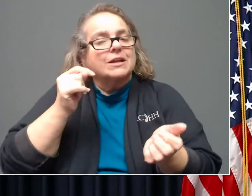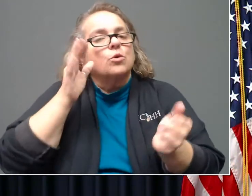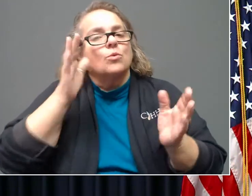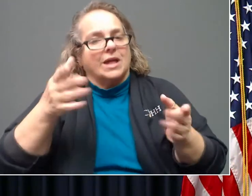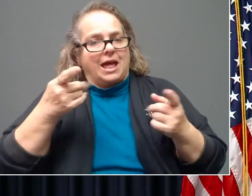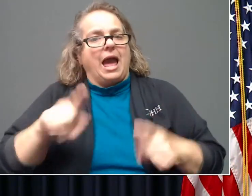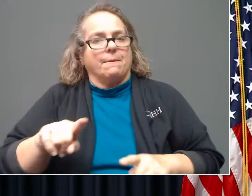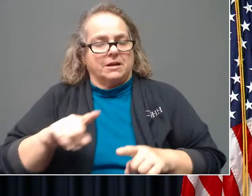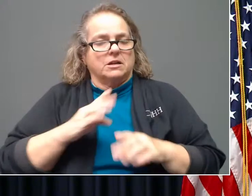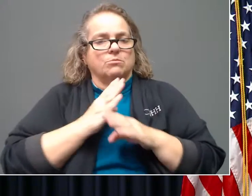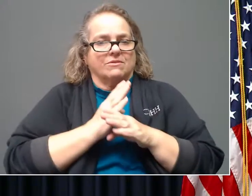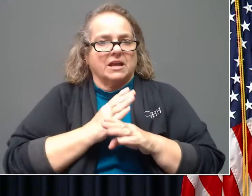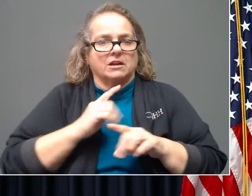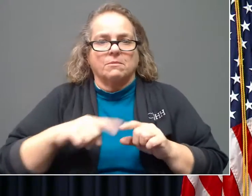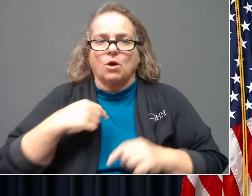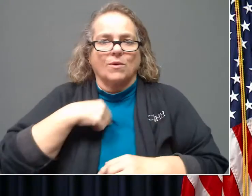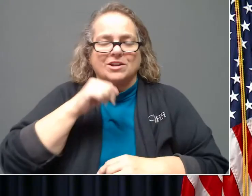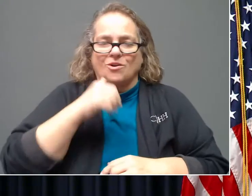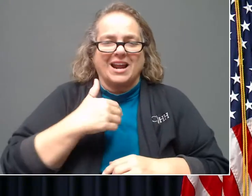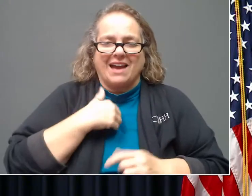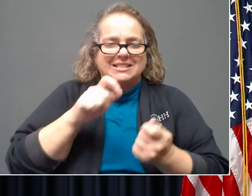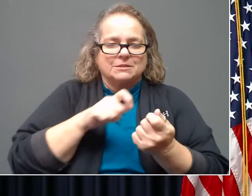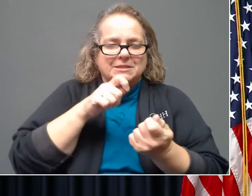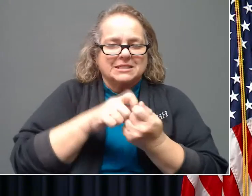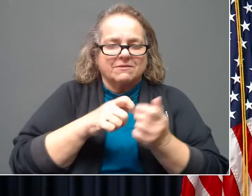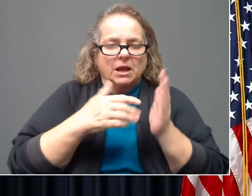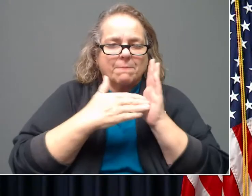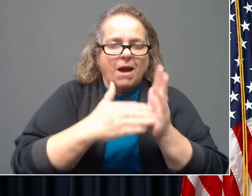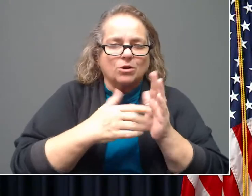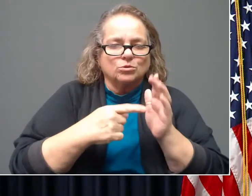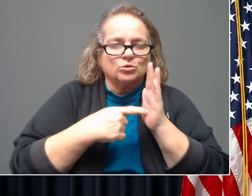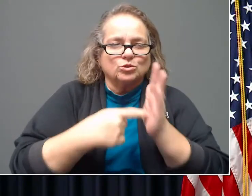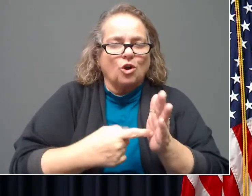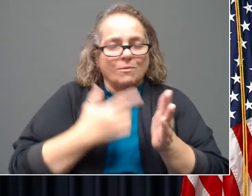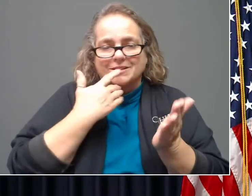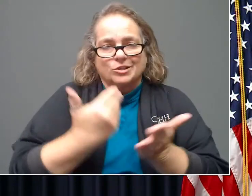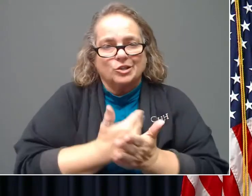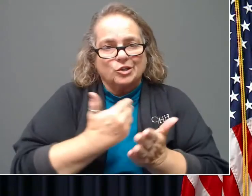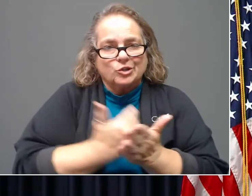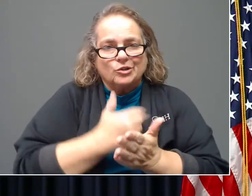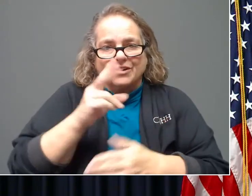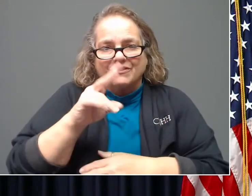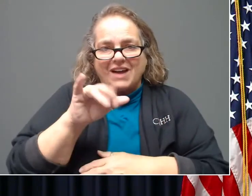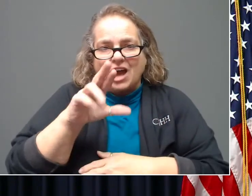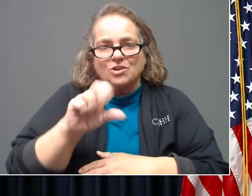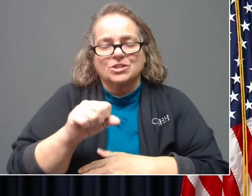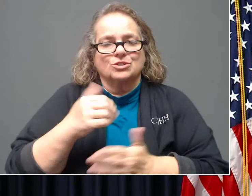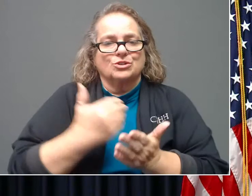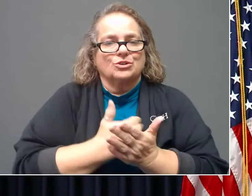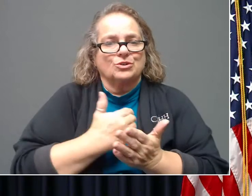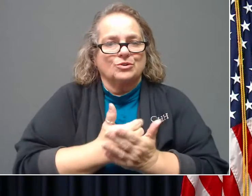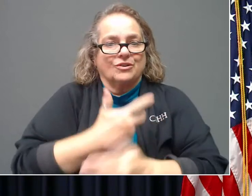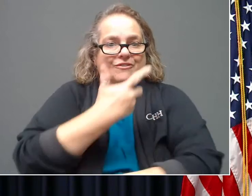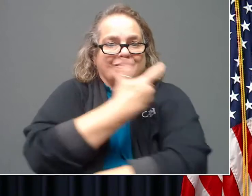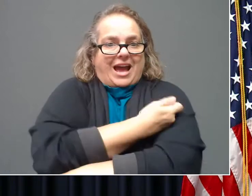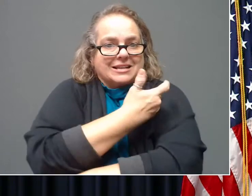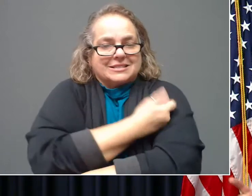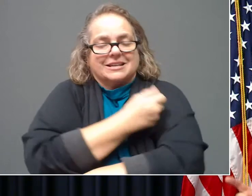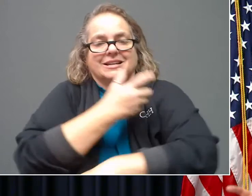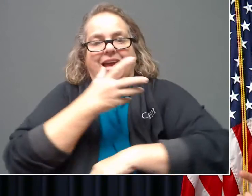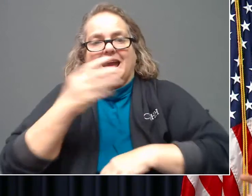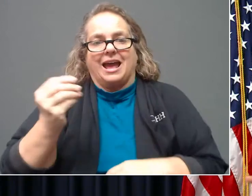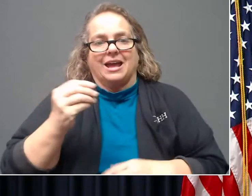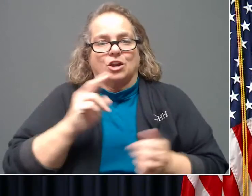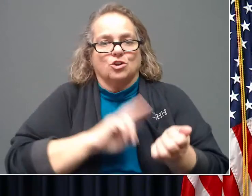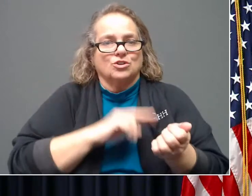don't have specific modeling yet because it's a brand new virus, a brand new vaccine, and long-term care is just being vaccinated